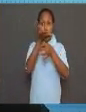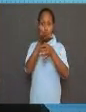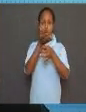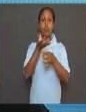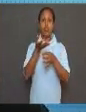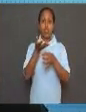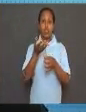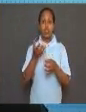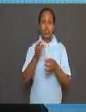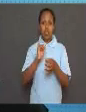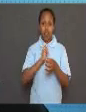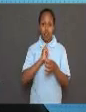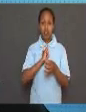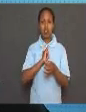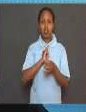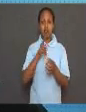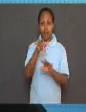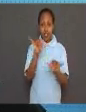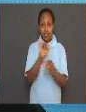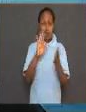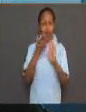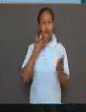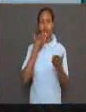Mine has as well.